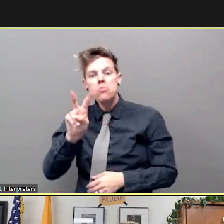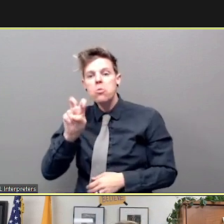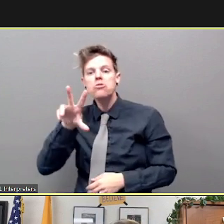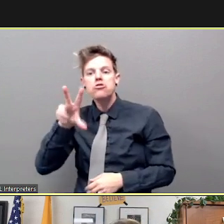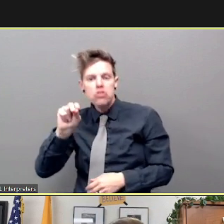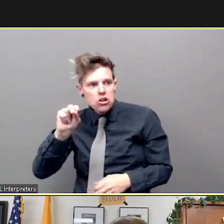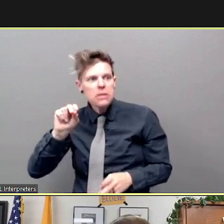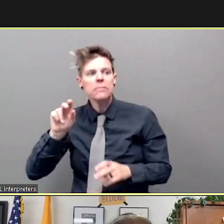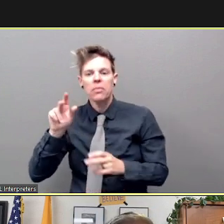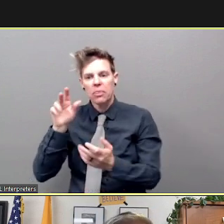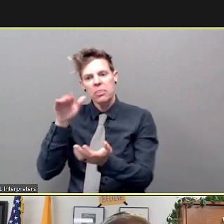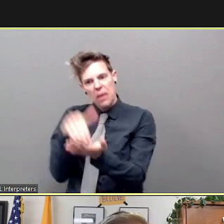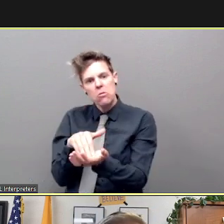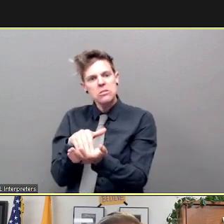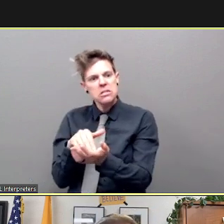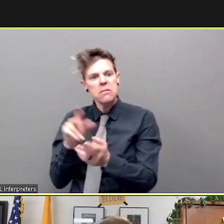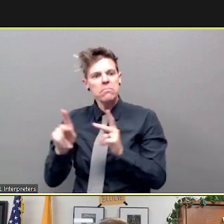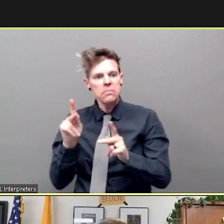230,000. Actually, it says